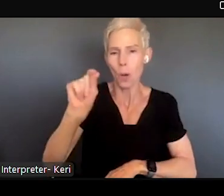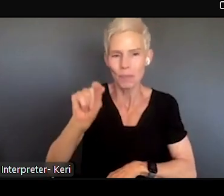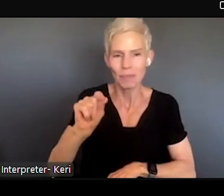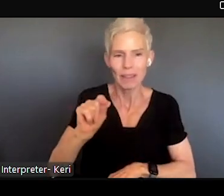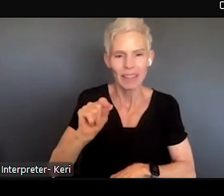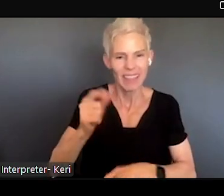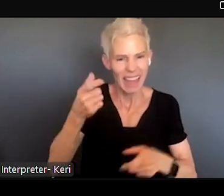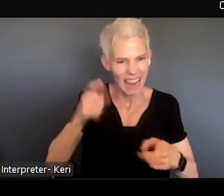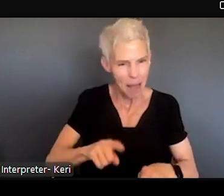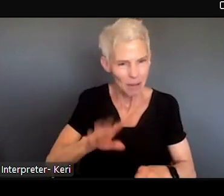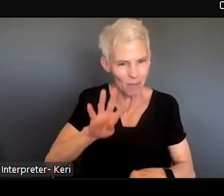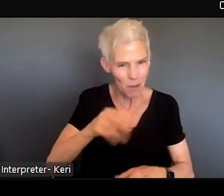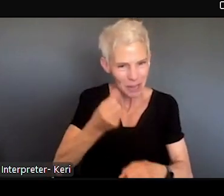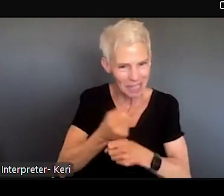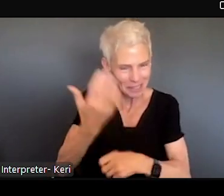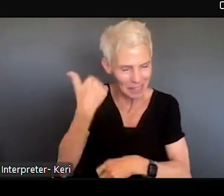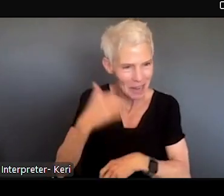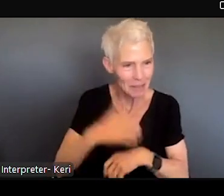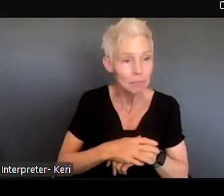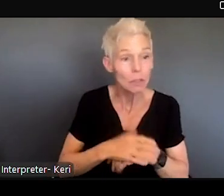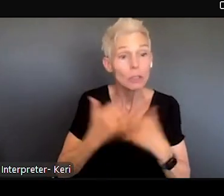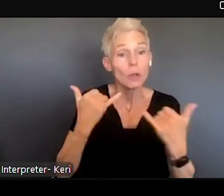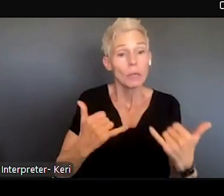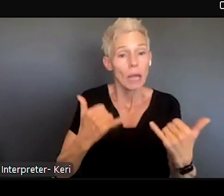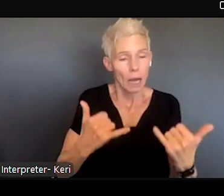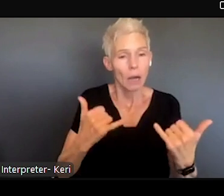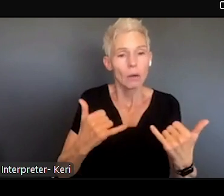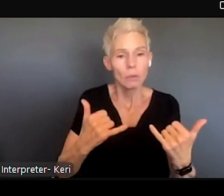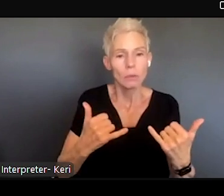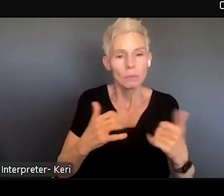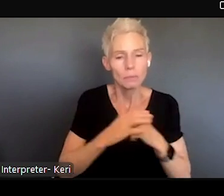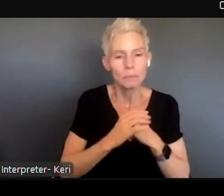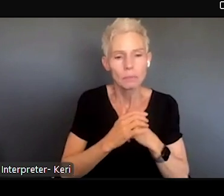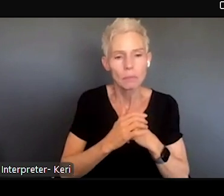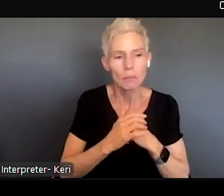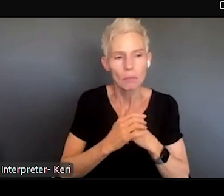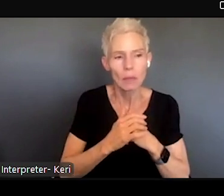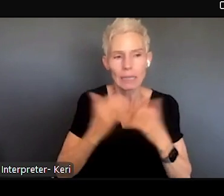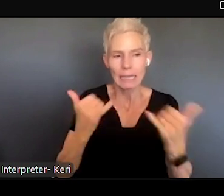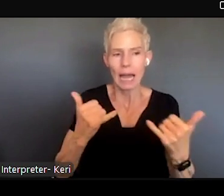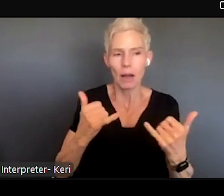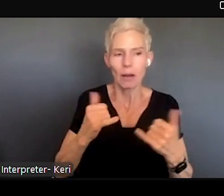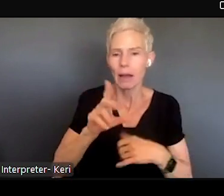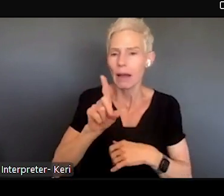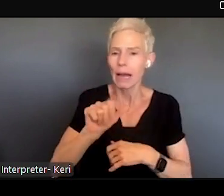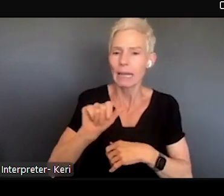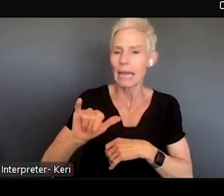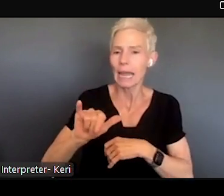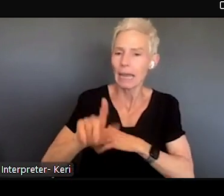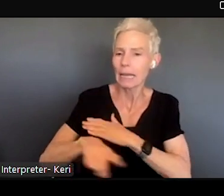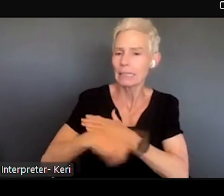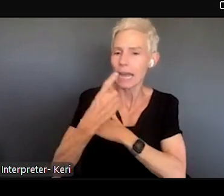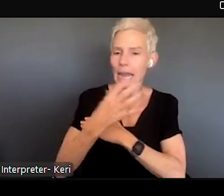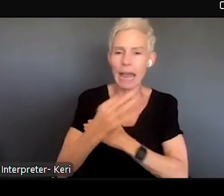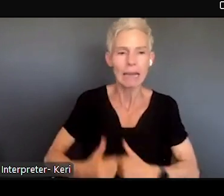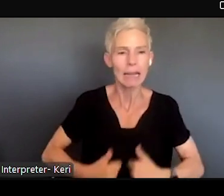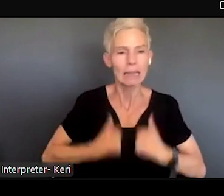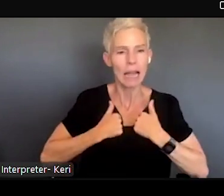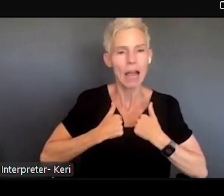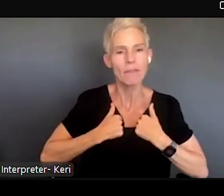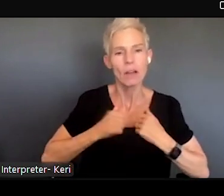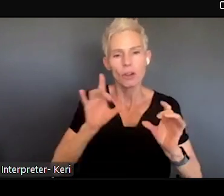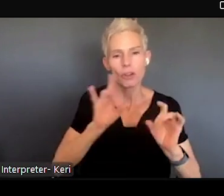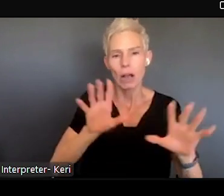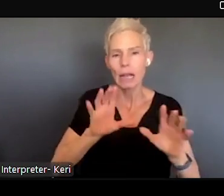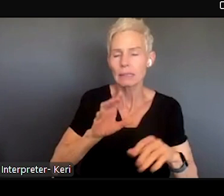years ago almost. And so now we'll move to a day in the life of crisis care part 2, someone to